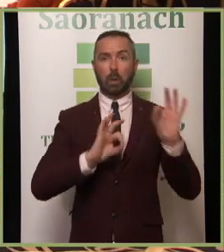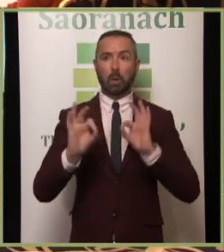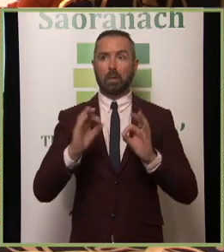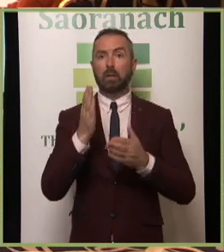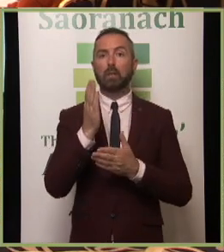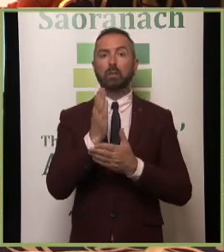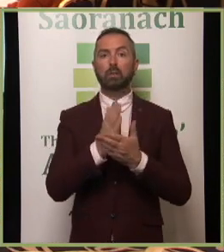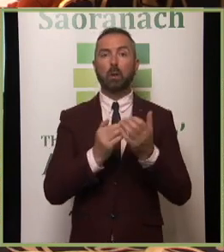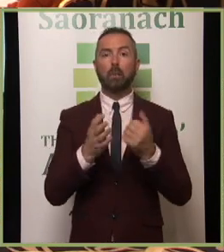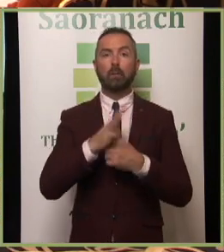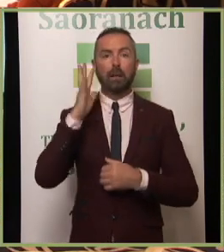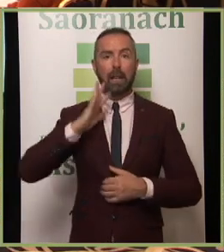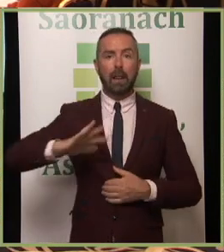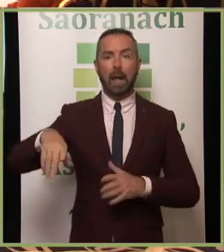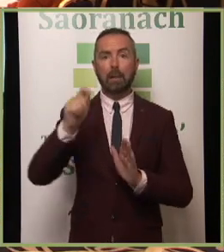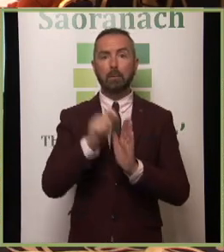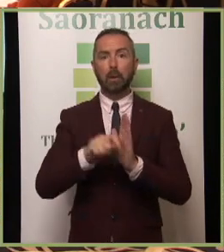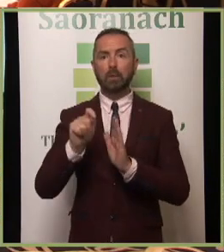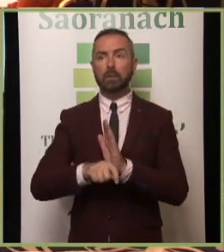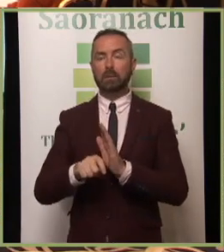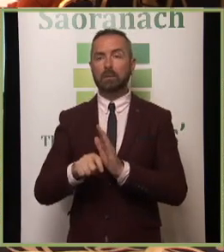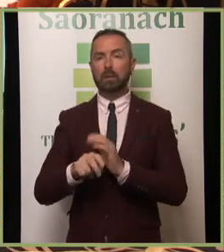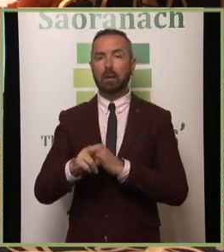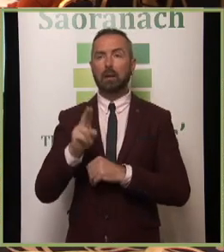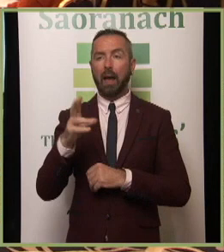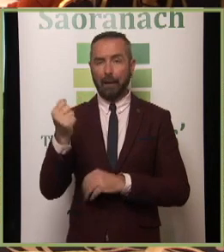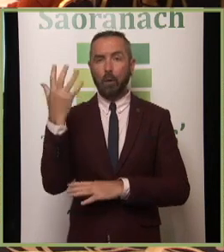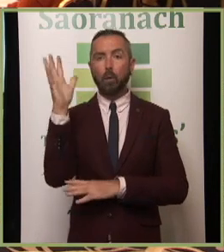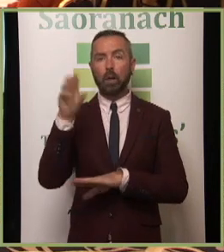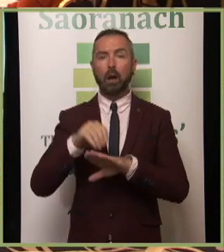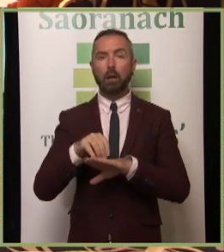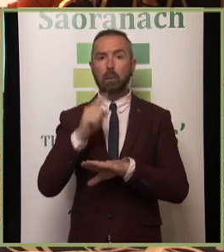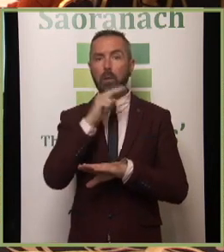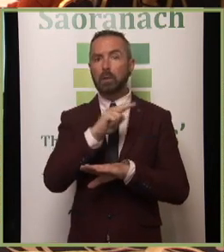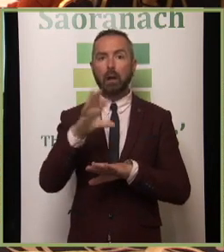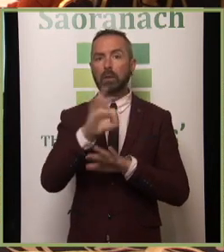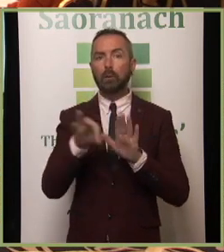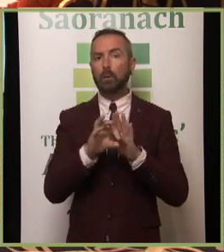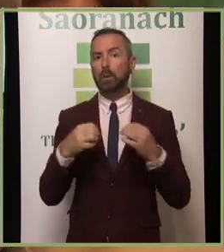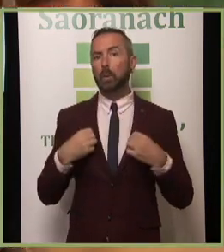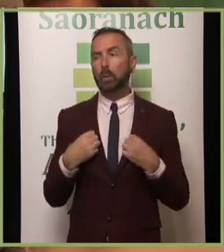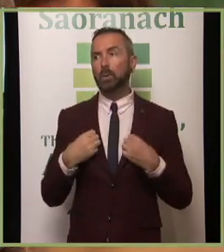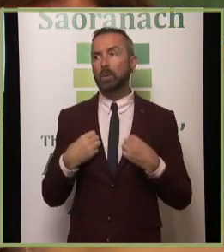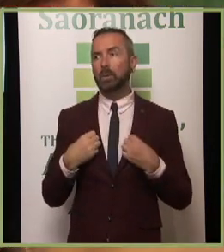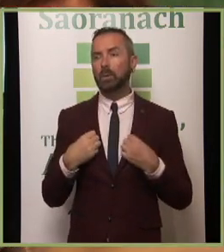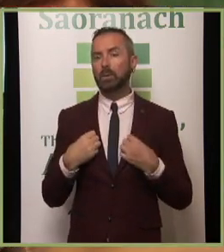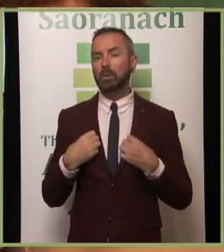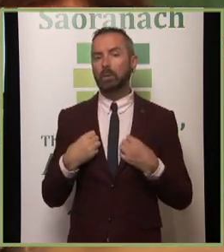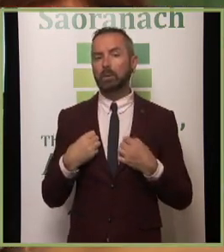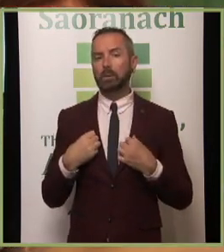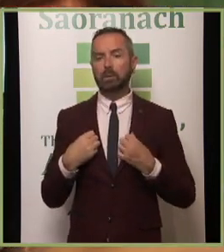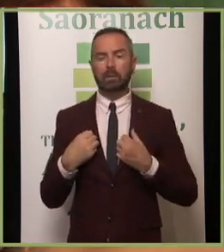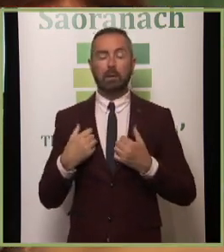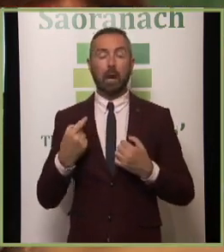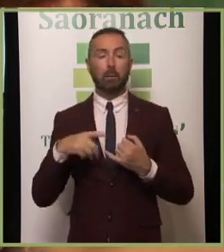purchasing has woodland on it, but it's not state-owned woodland. So one question, and I don't have a sort of swinging in